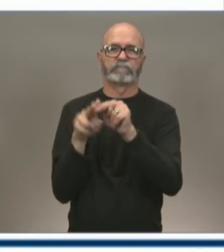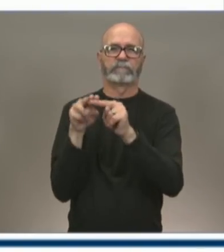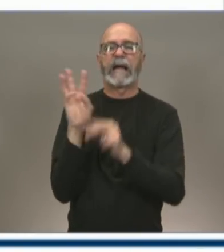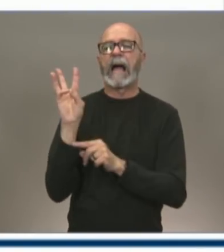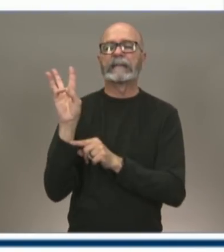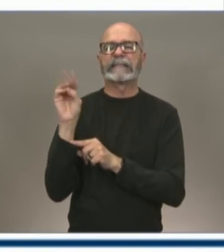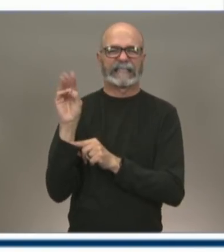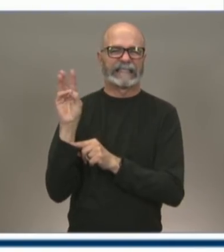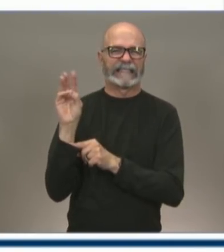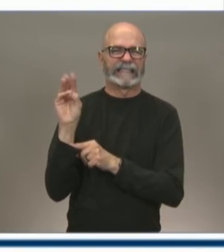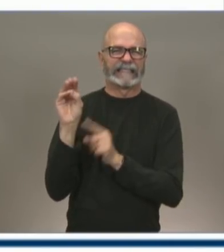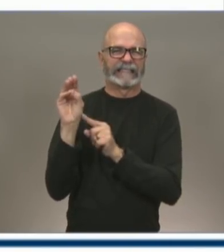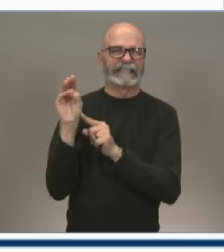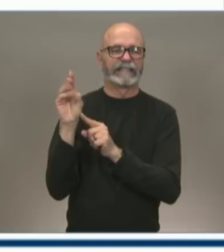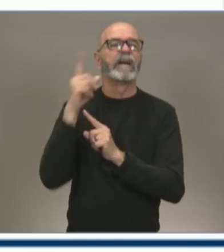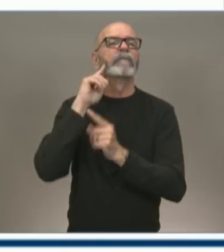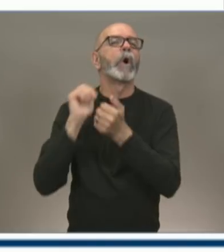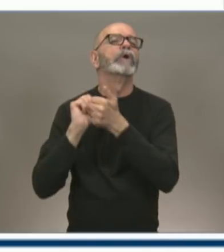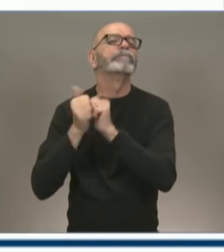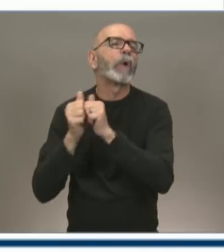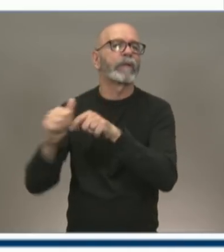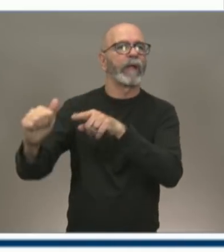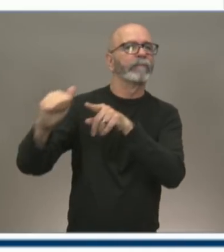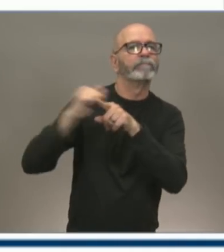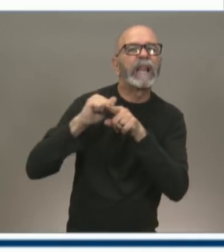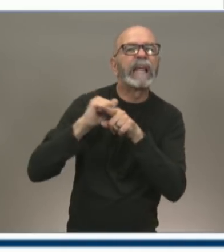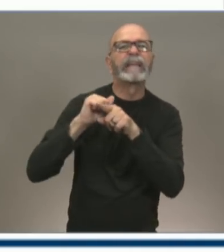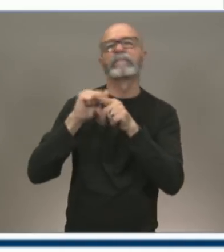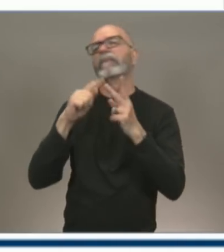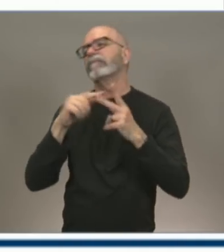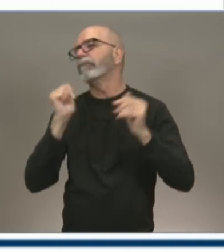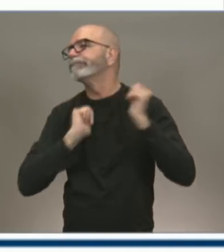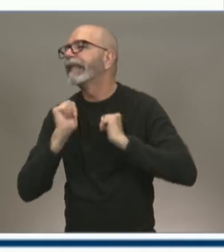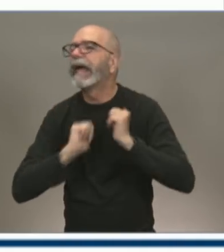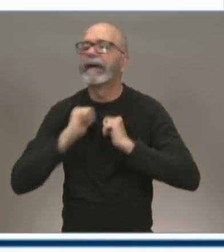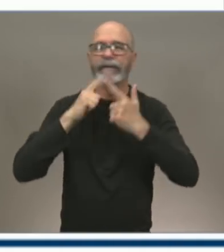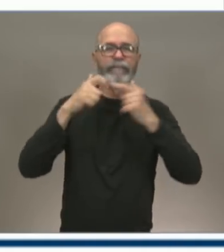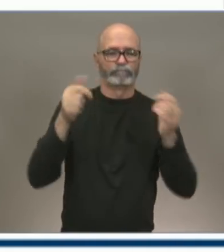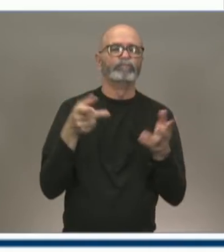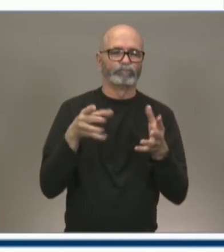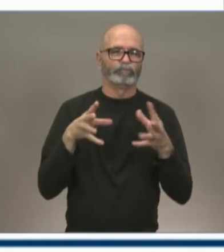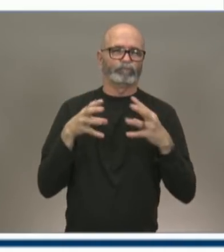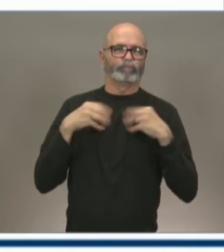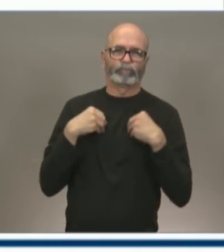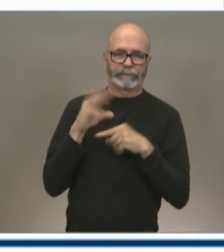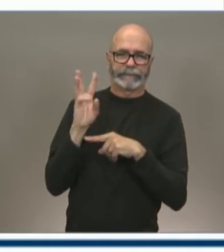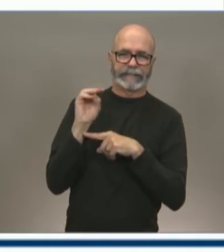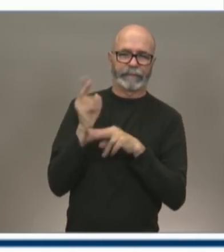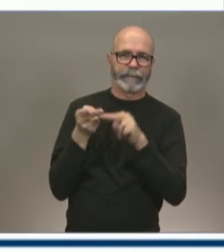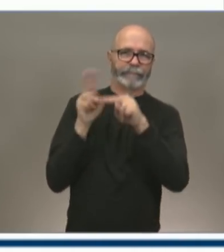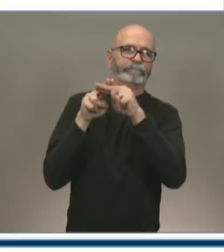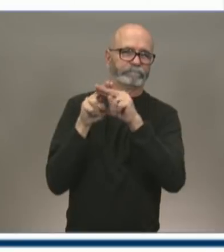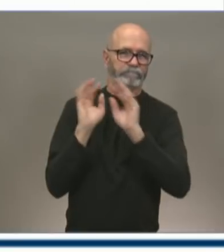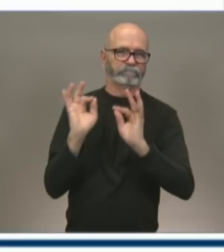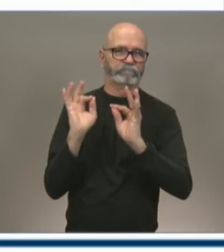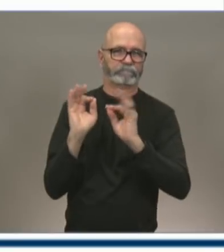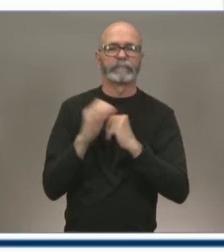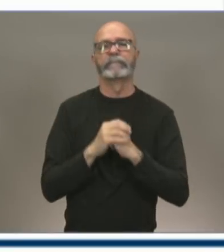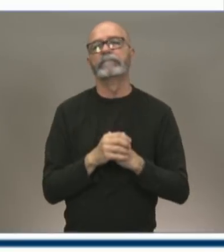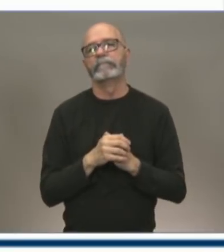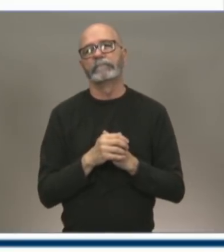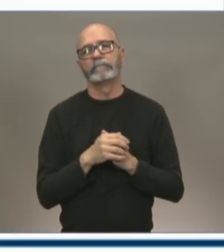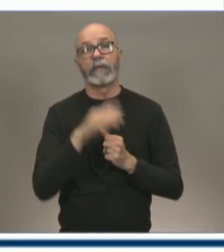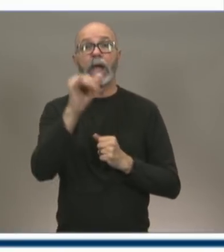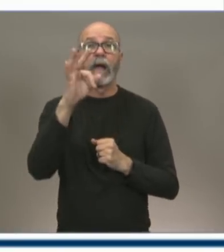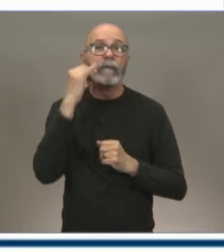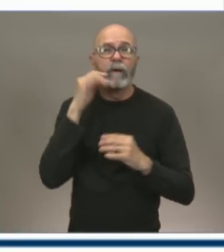games, and competitions, and for arts and culture rehearsals and performances. And as a reminder, for sports competitions, this is